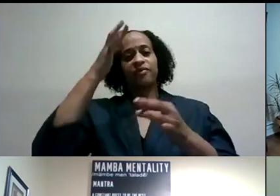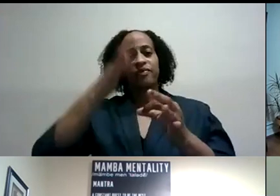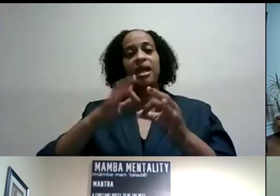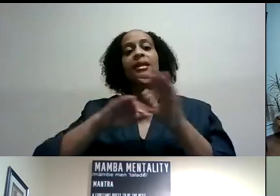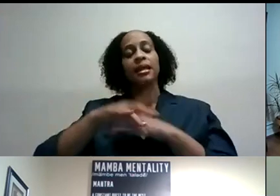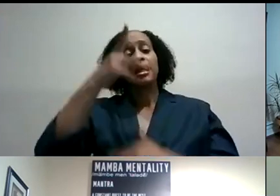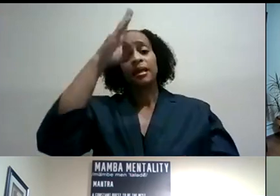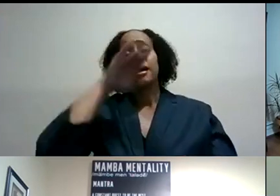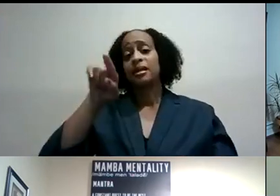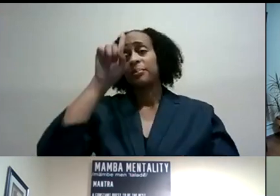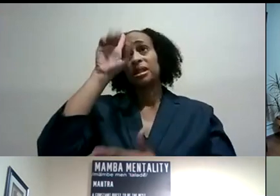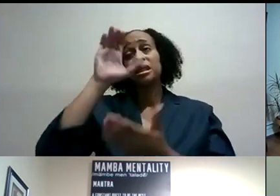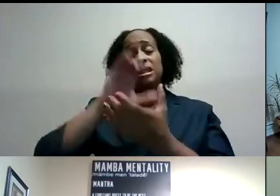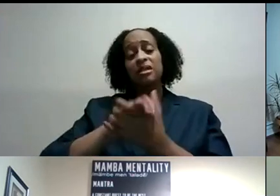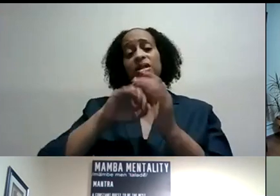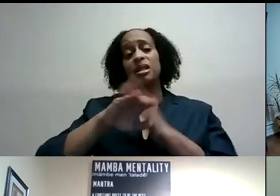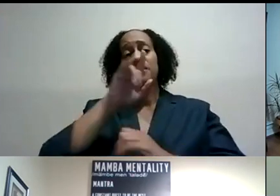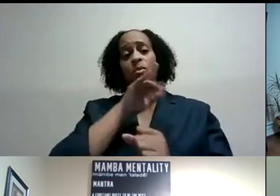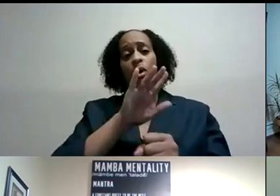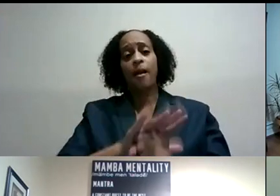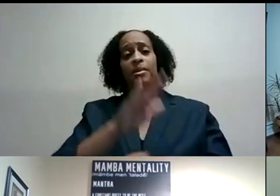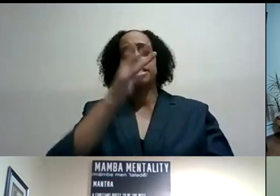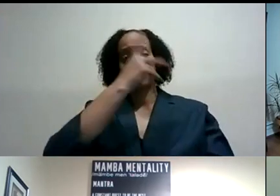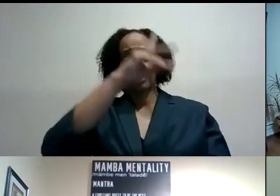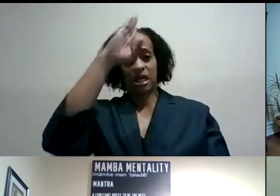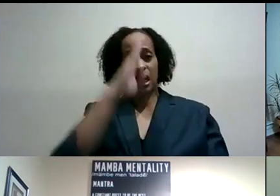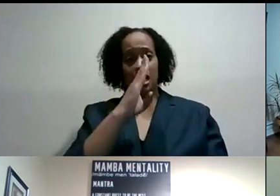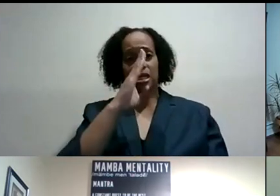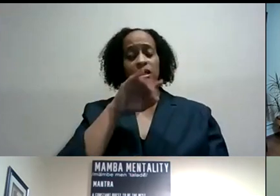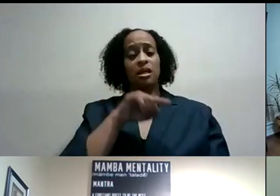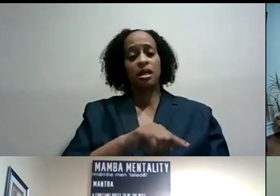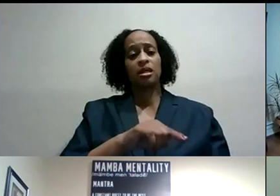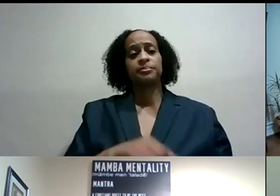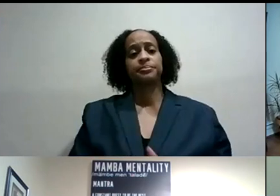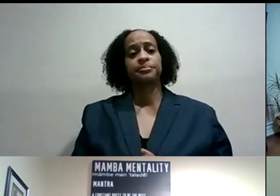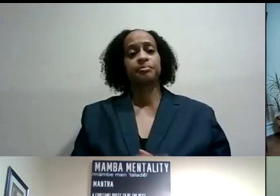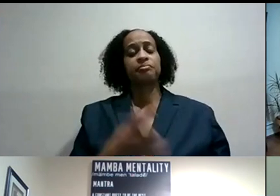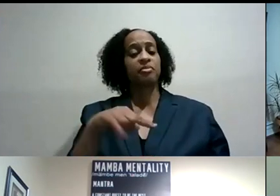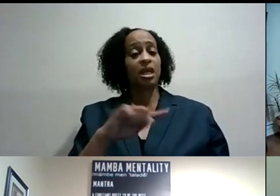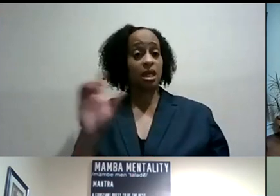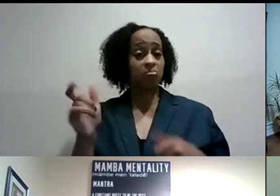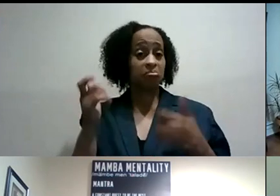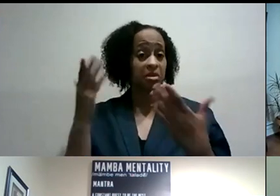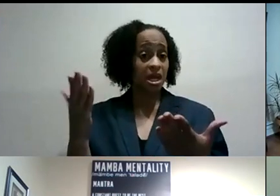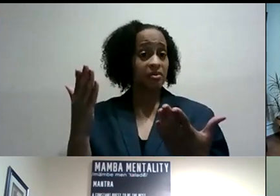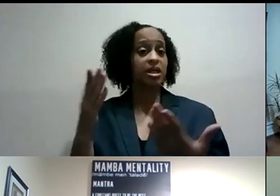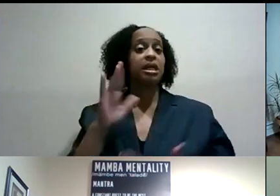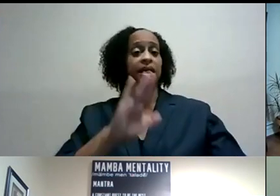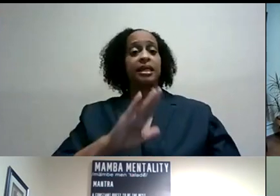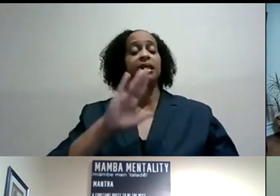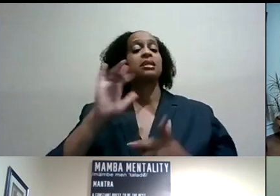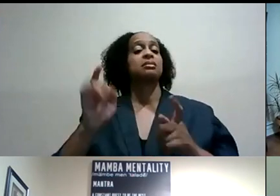He believed in the promise of God. And so he gave his